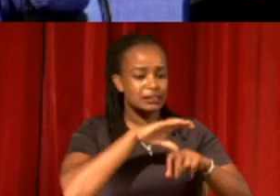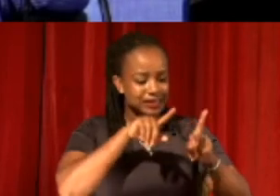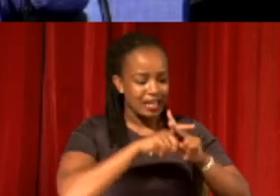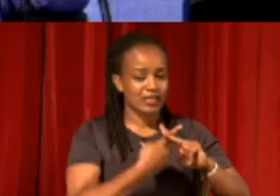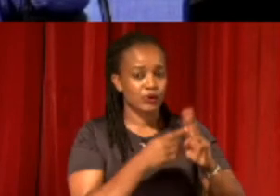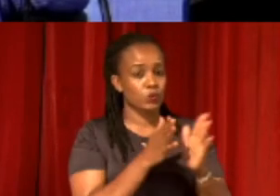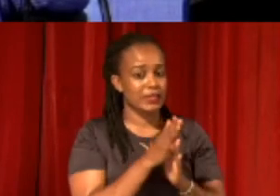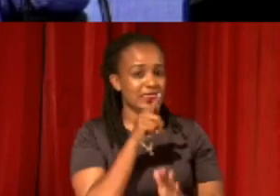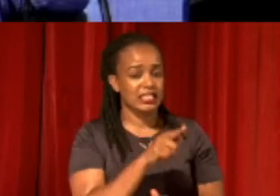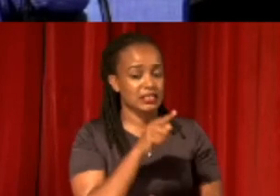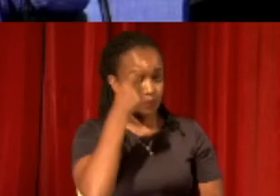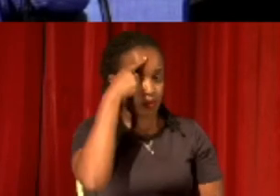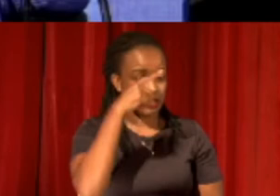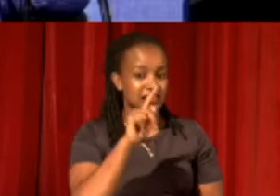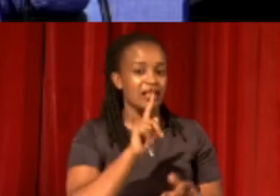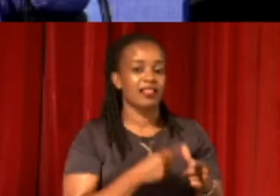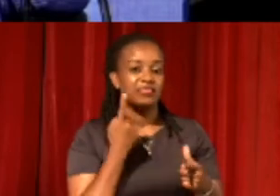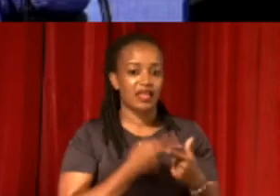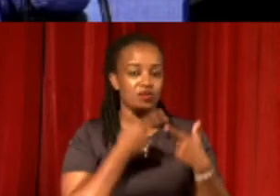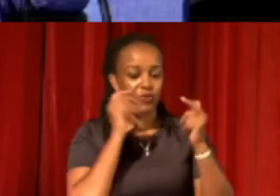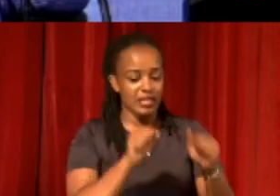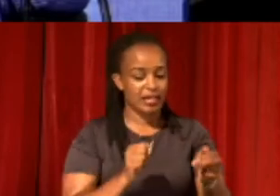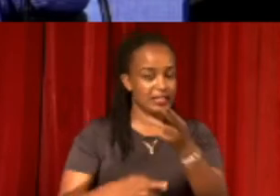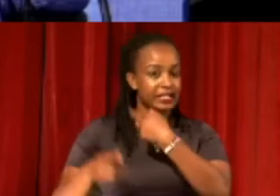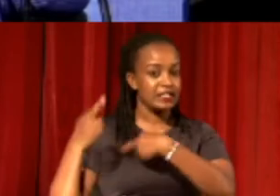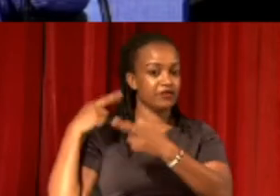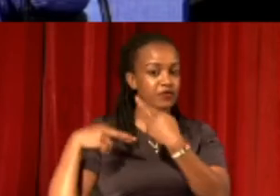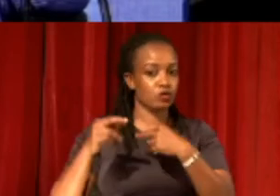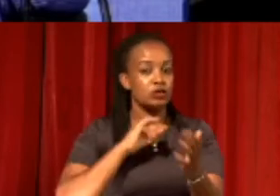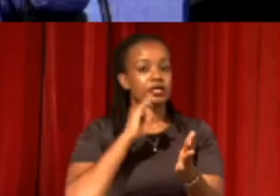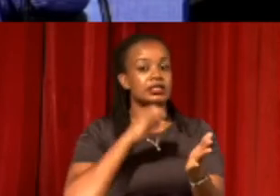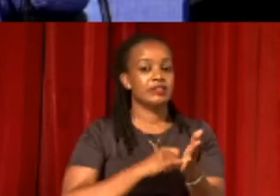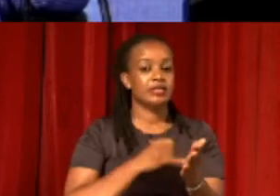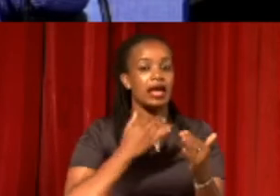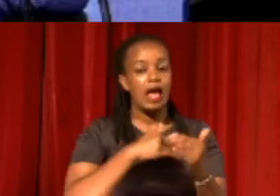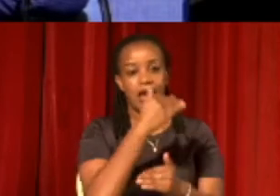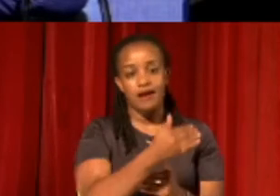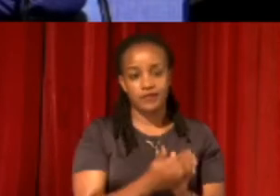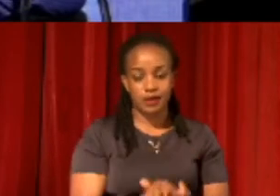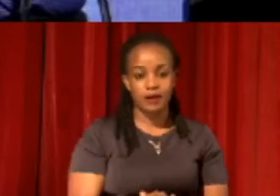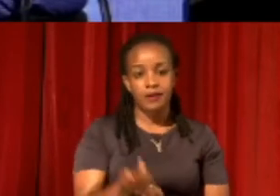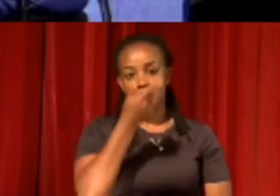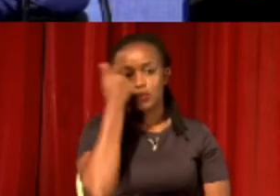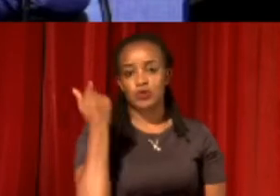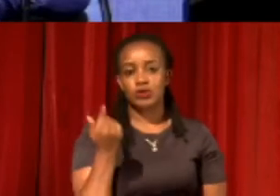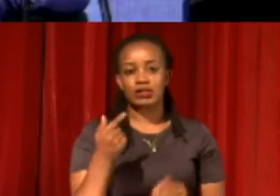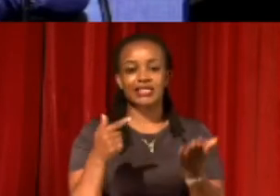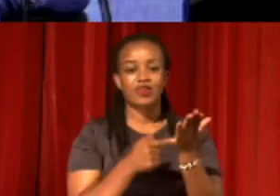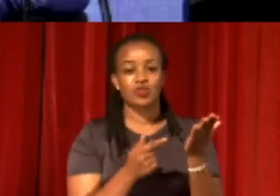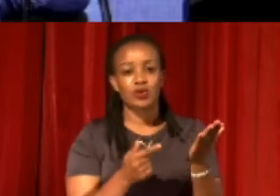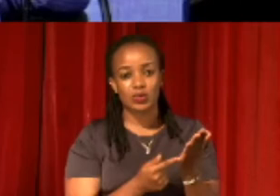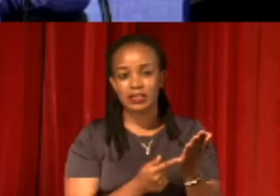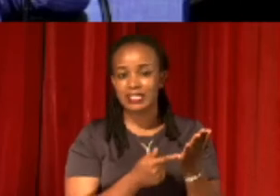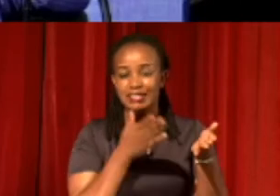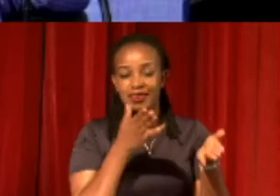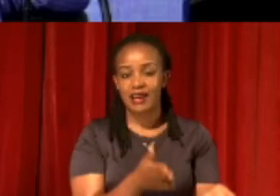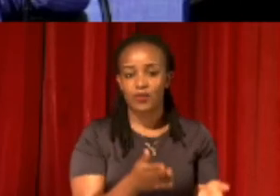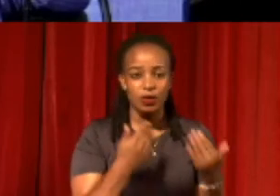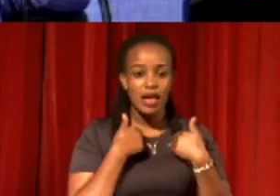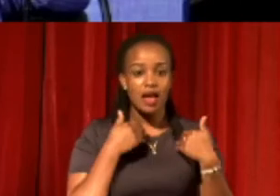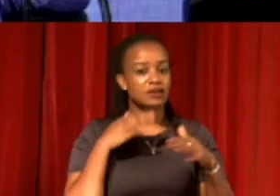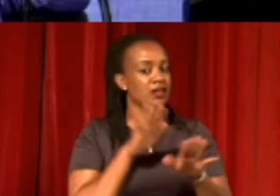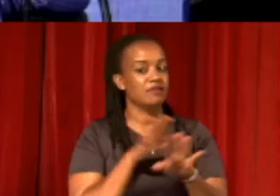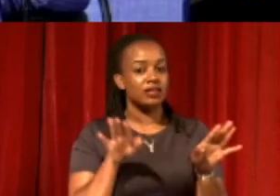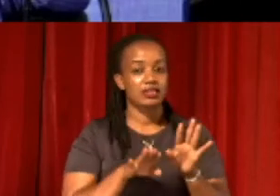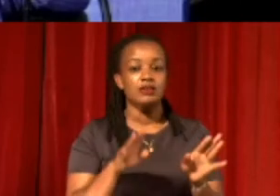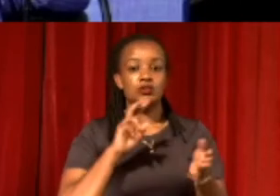somewhere. Yes, somewhere. Yeah. And then we can always review it as we go along. Yes. You know, things are always changing. Technology is always changing. Mm. There's new media. So there